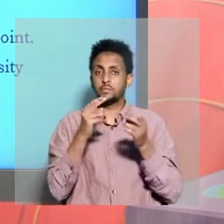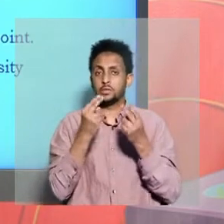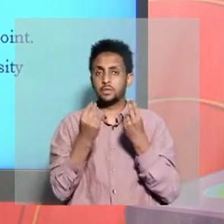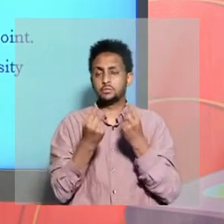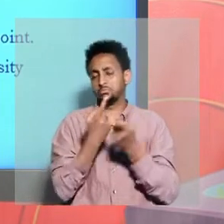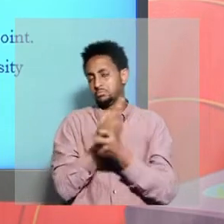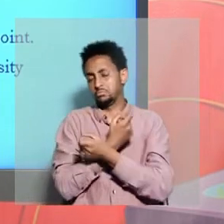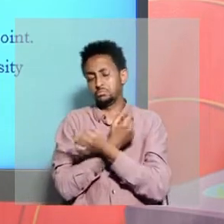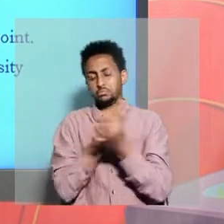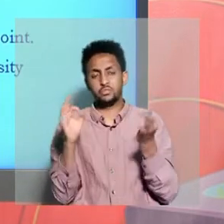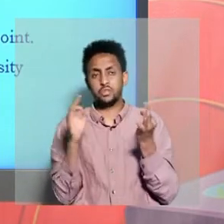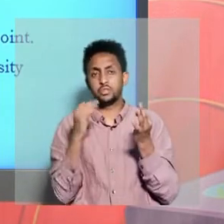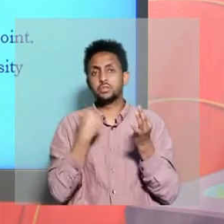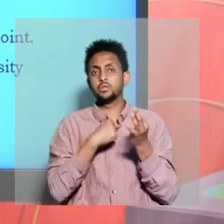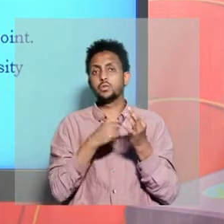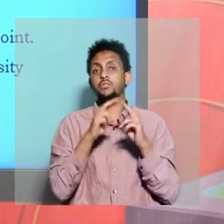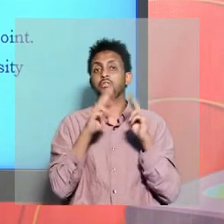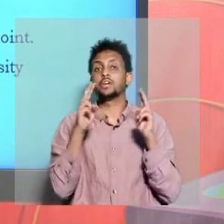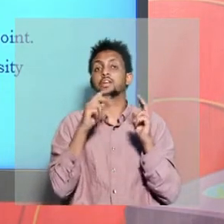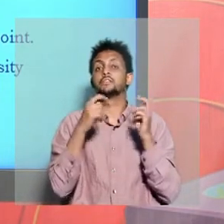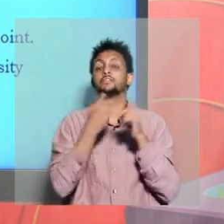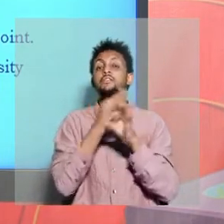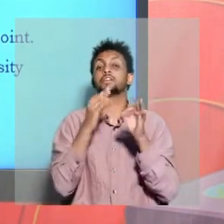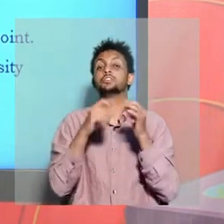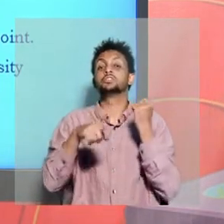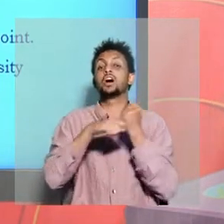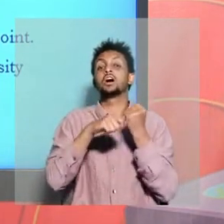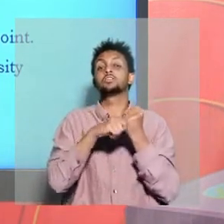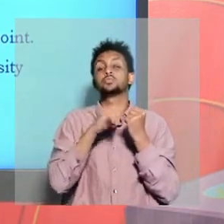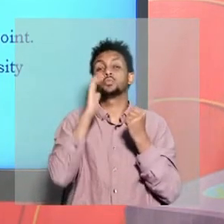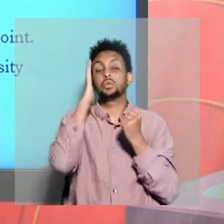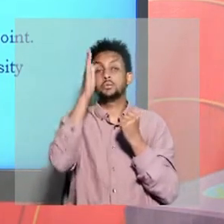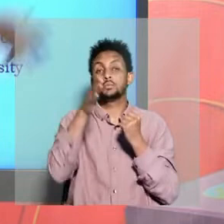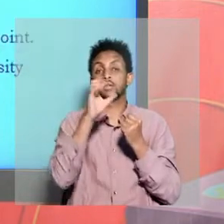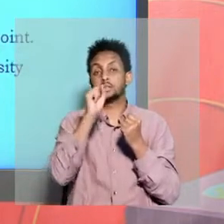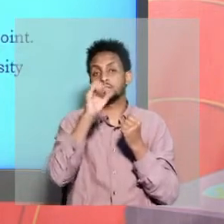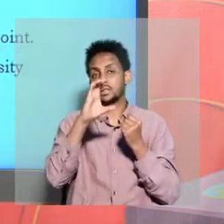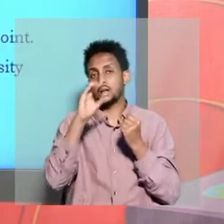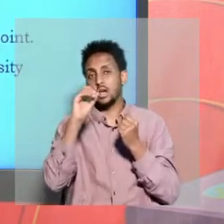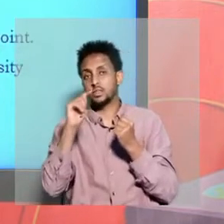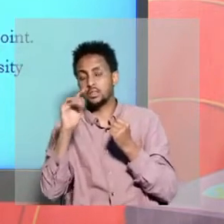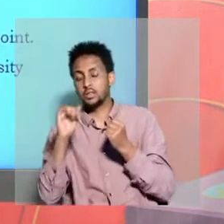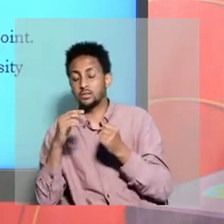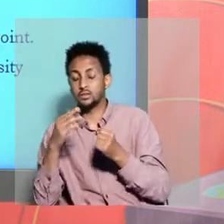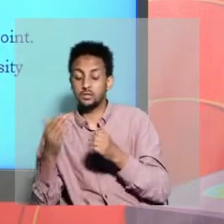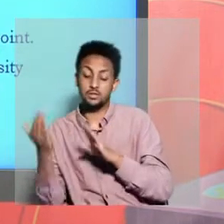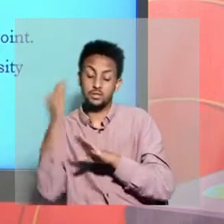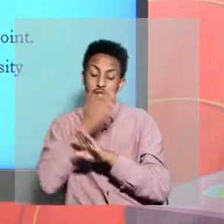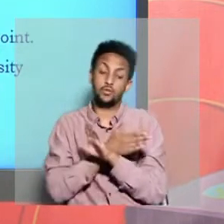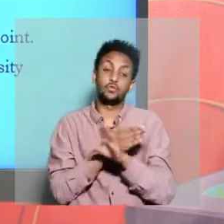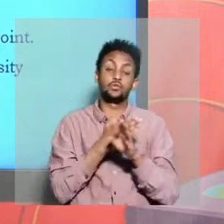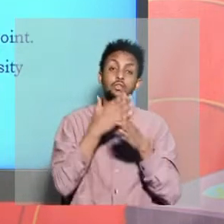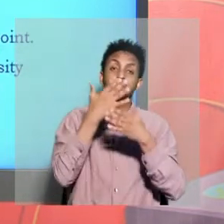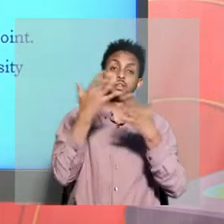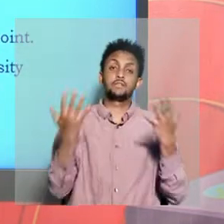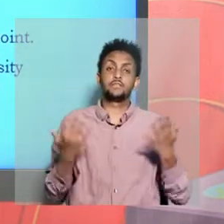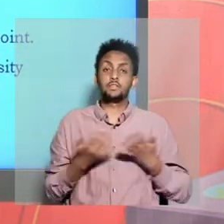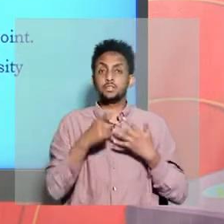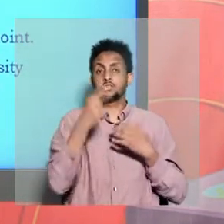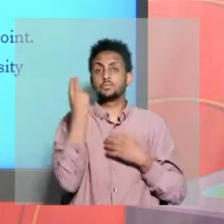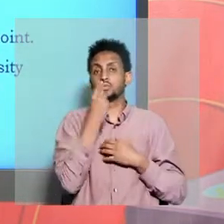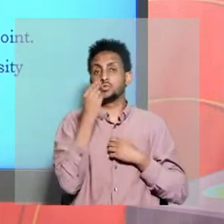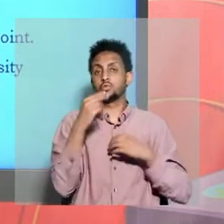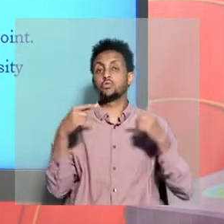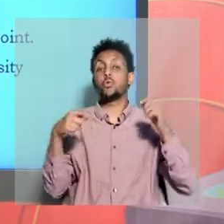be 0. And if there is a free charge, the free charge will be scattered or reside on the surface. This is a property